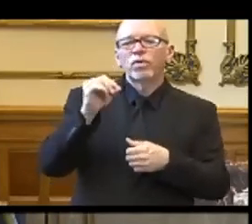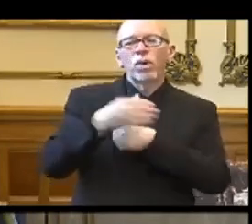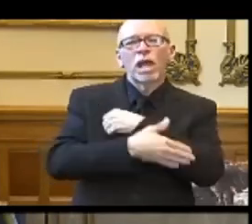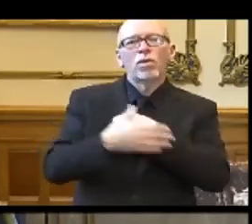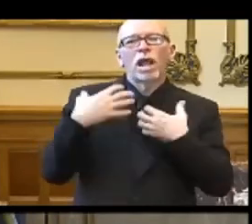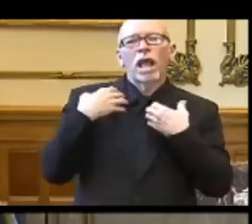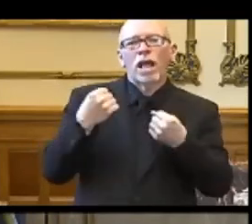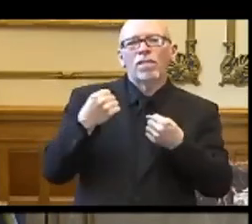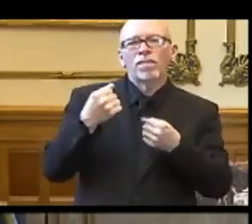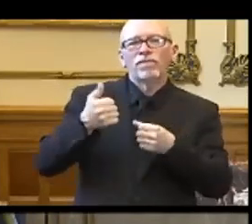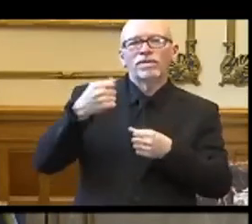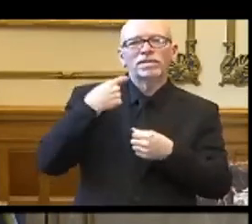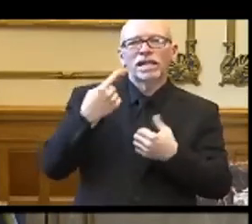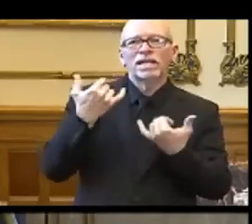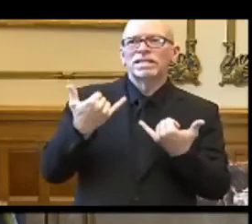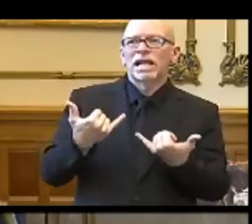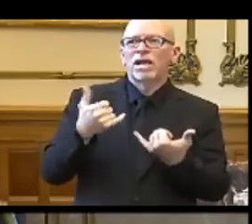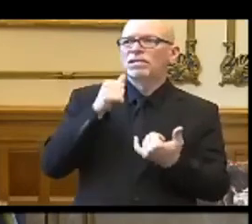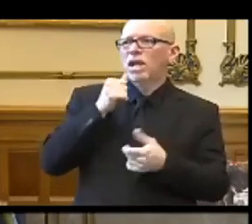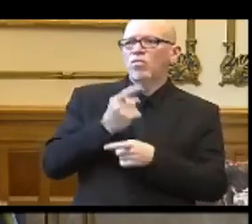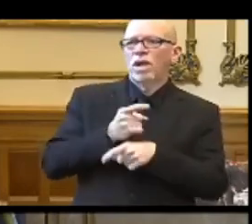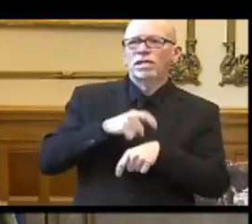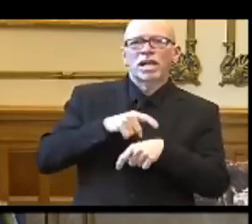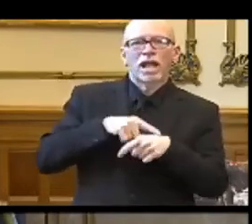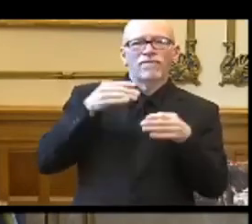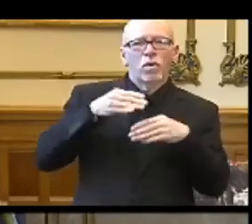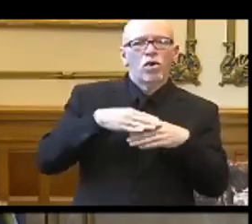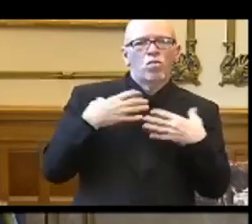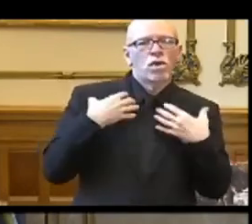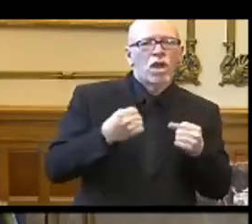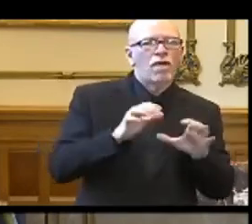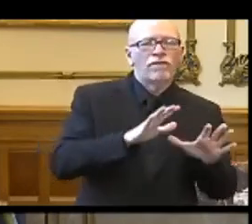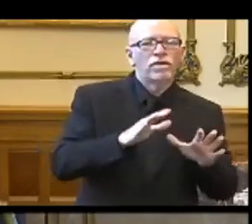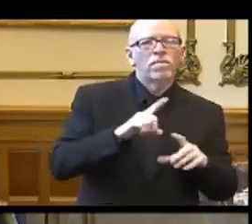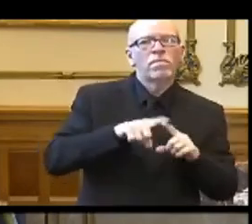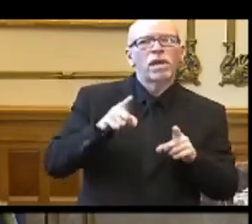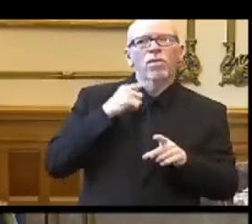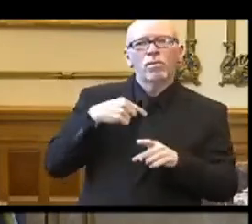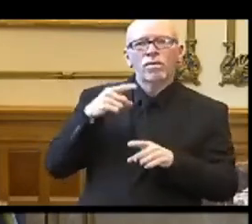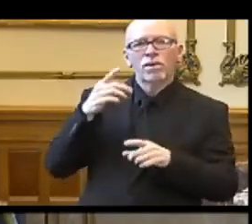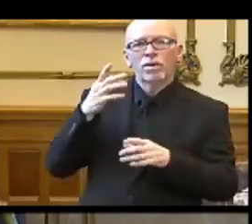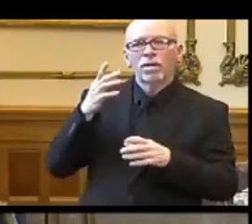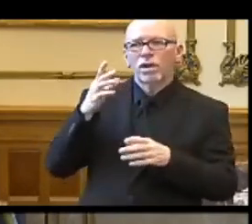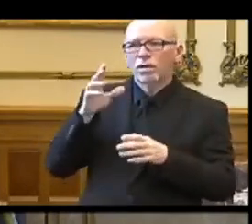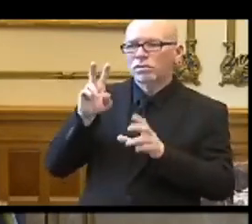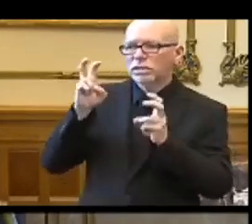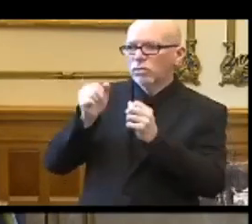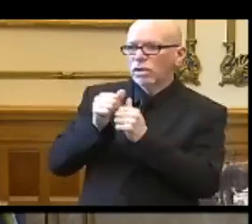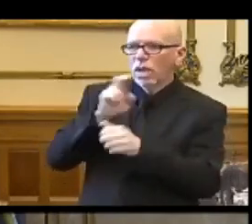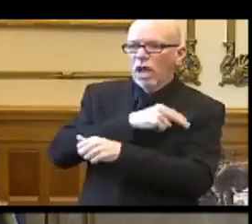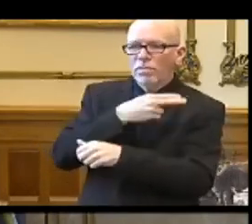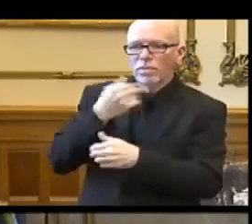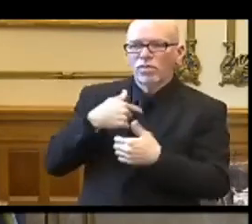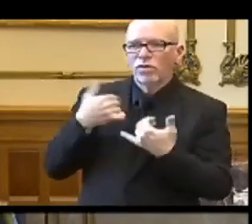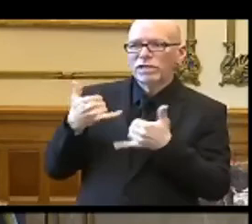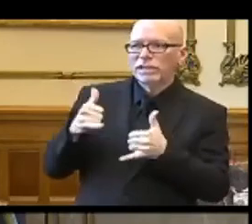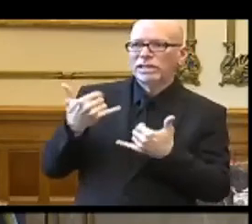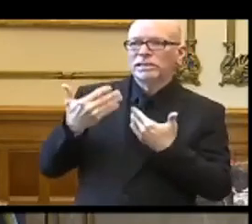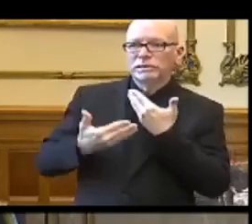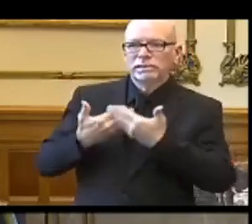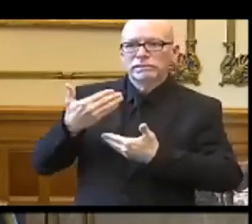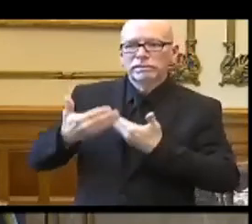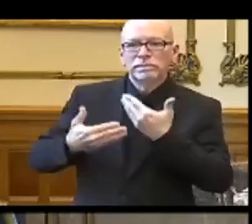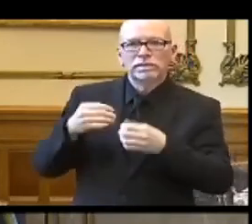the time right now to focus on recoveries, but rather the situations in our hospitals as we're still kind of in the midst